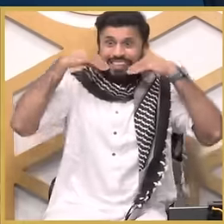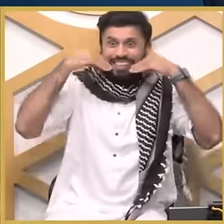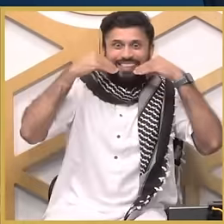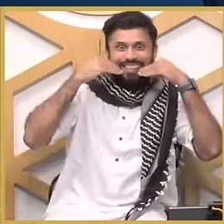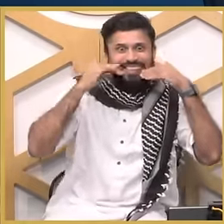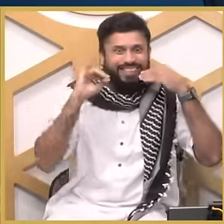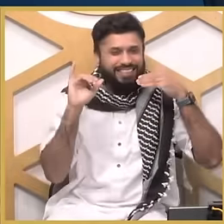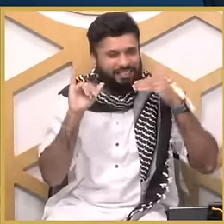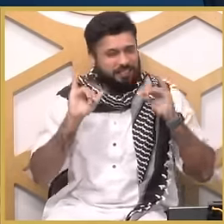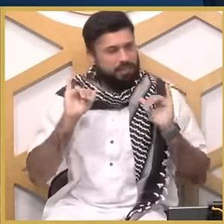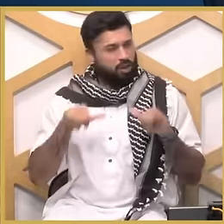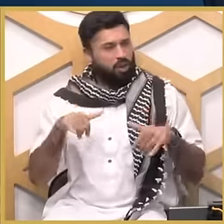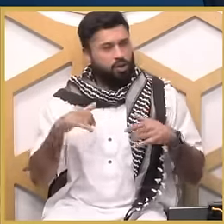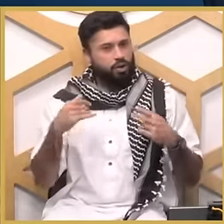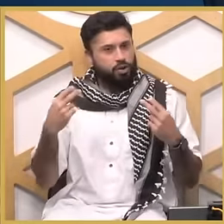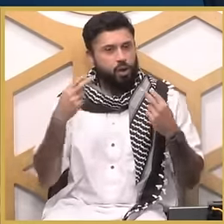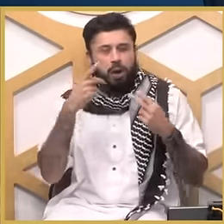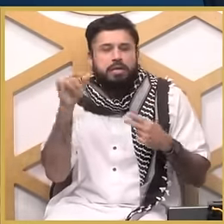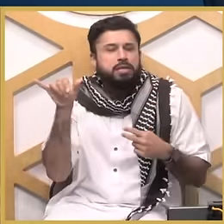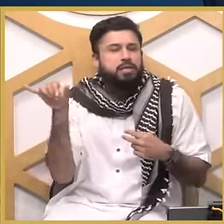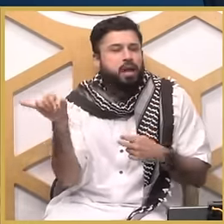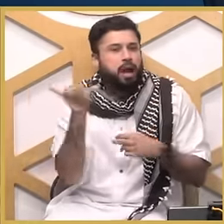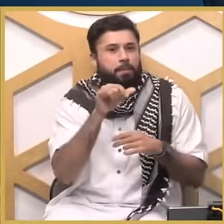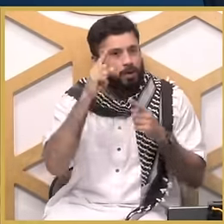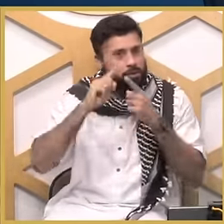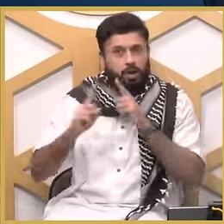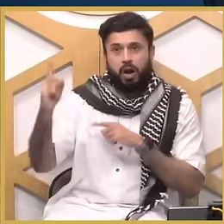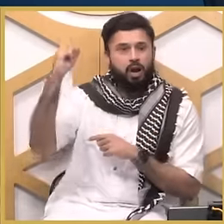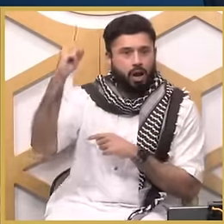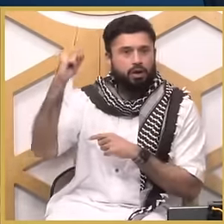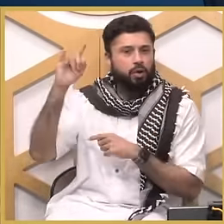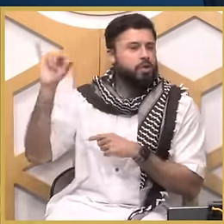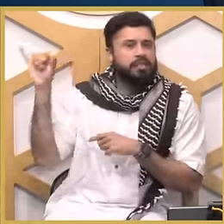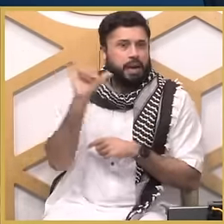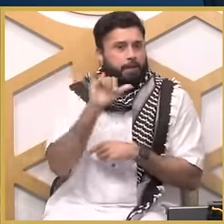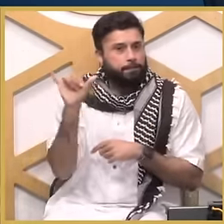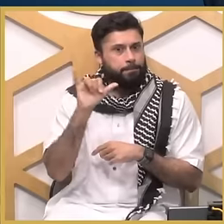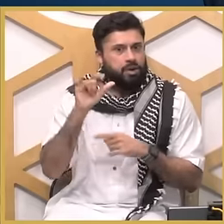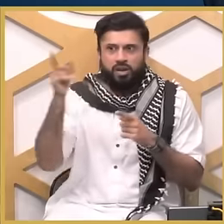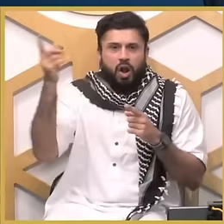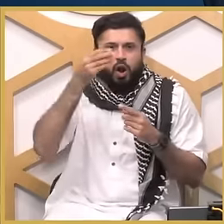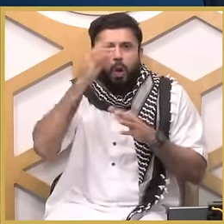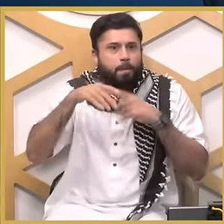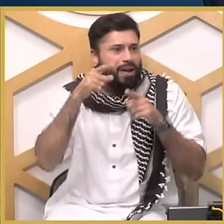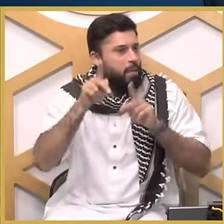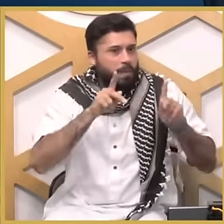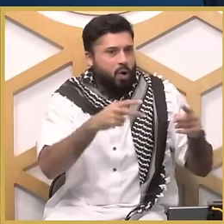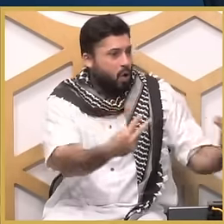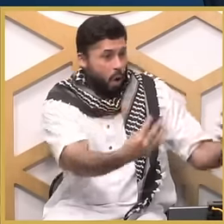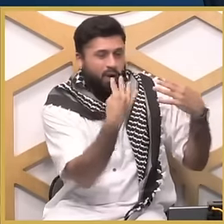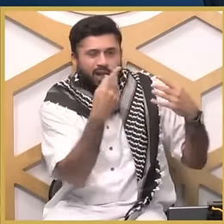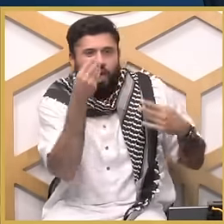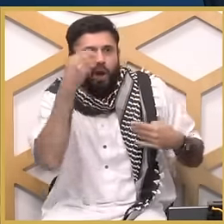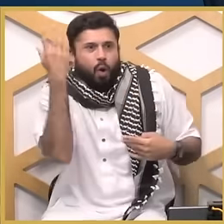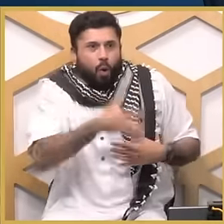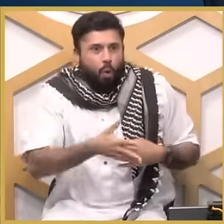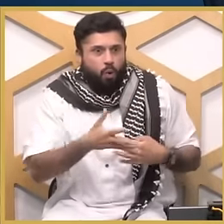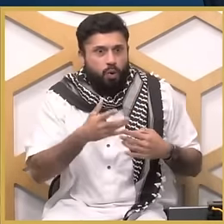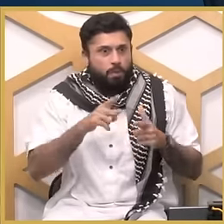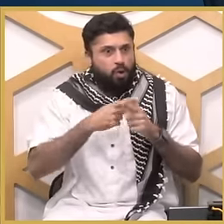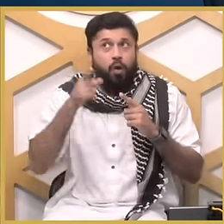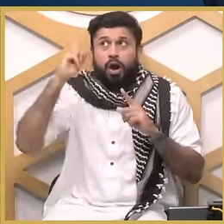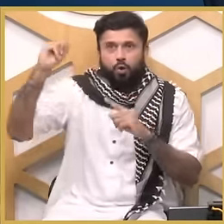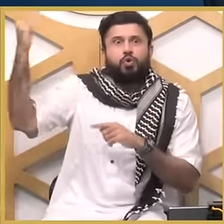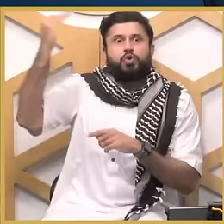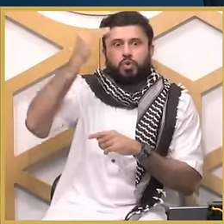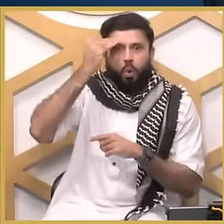with Allah subhanahu. I don't care about people looking at me. I'm looking for the one and only in this whole crowd that I want to please them.